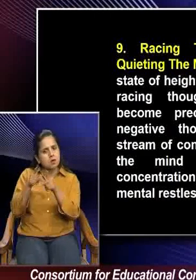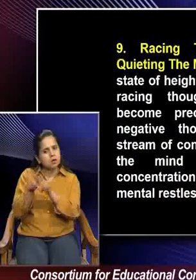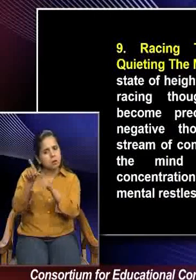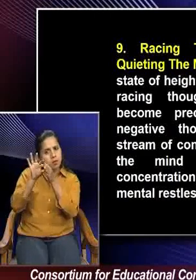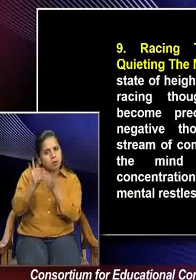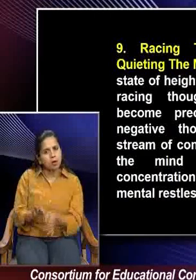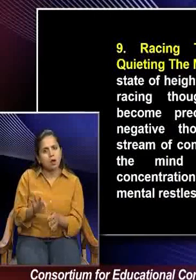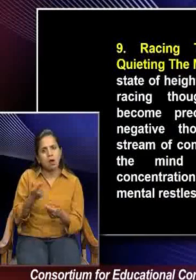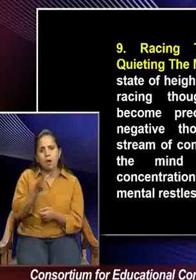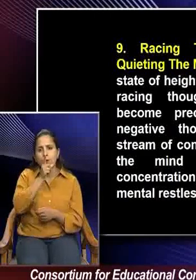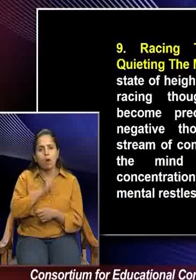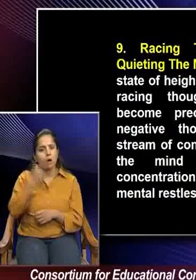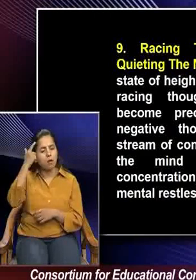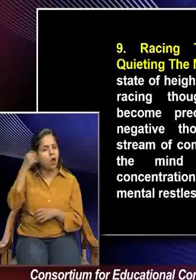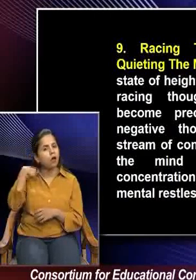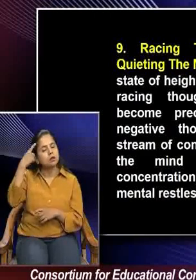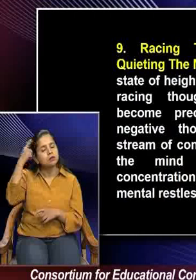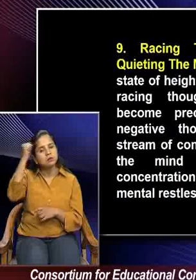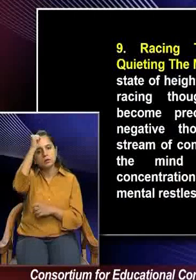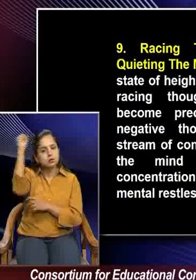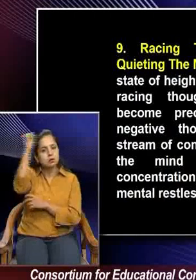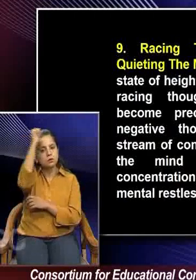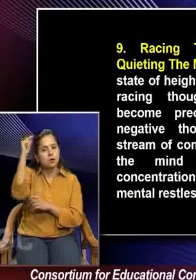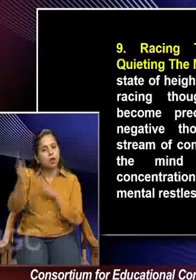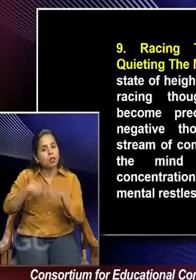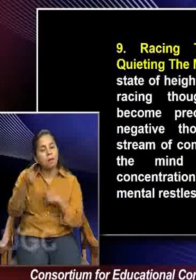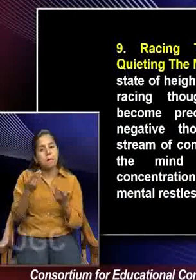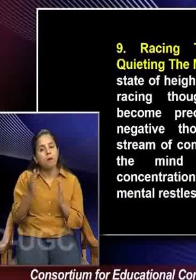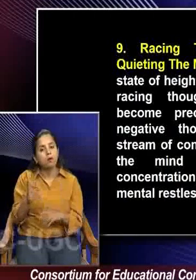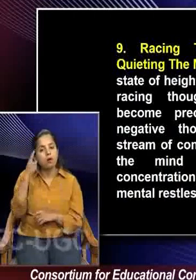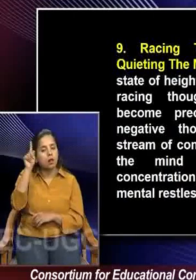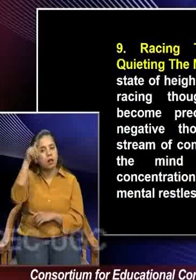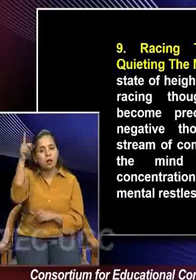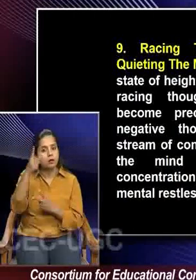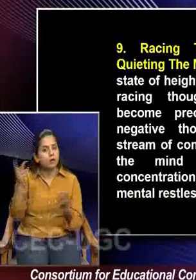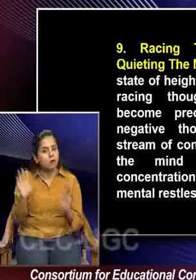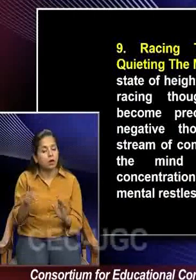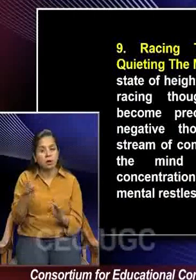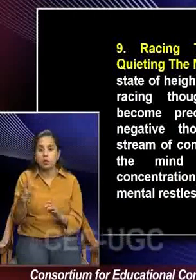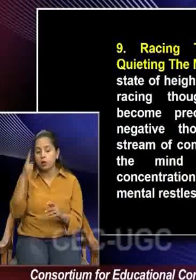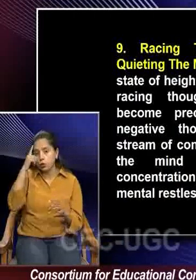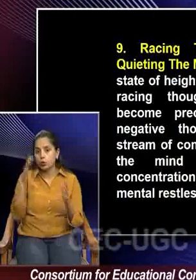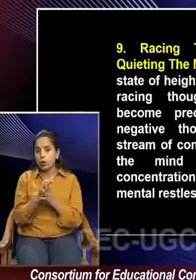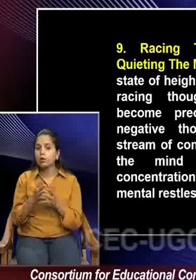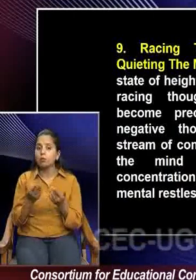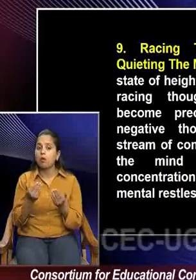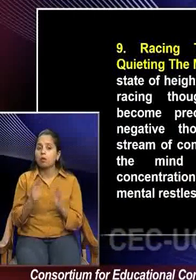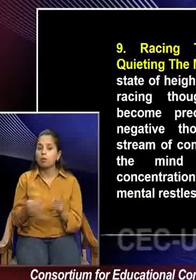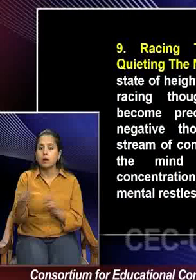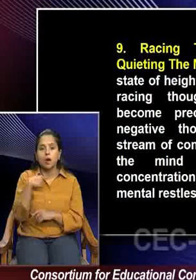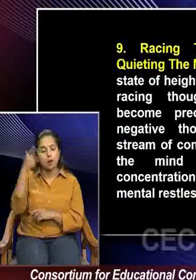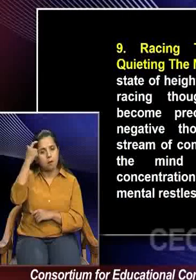in quieting the mind. The stress can lead to a state of heightened